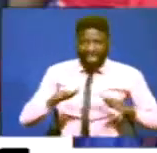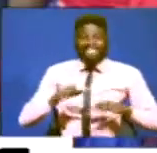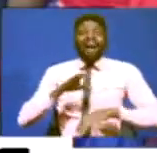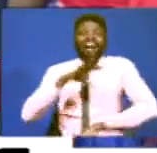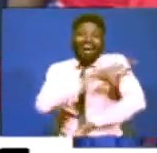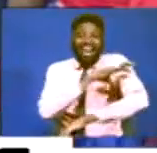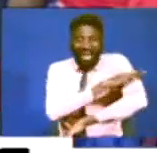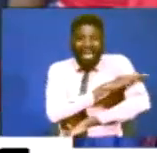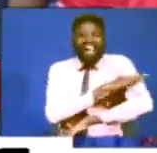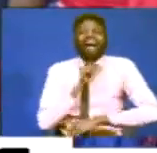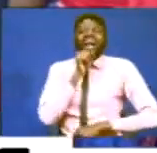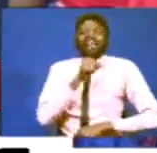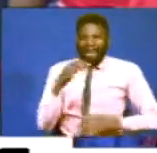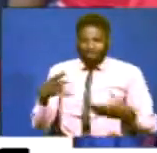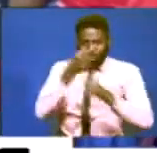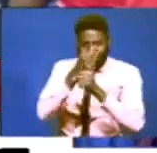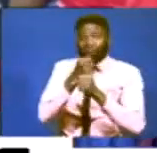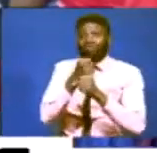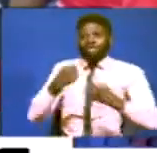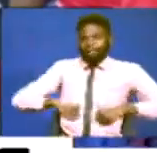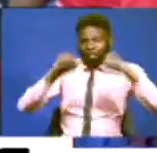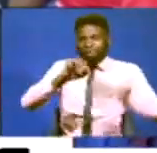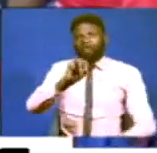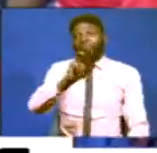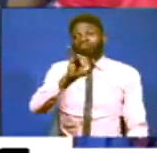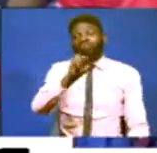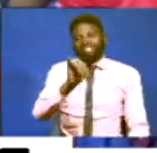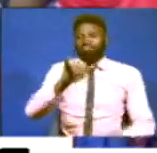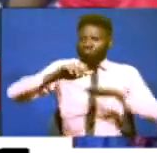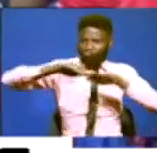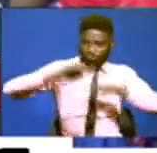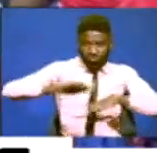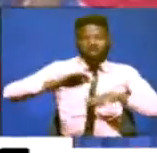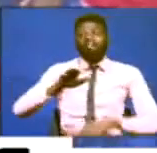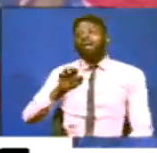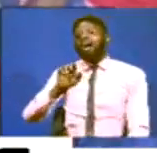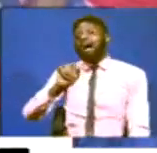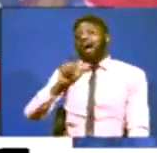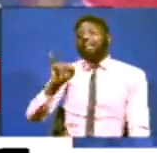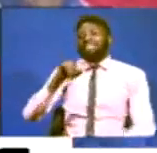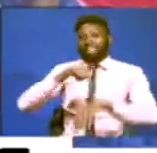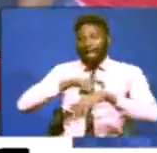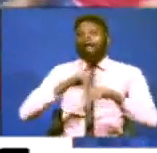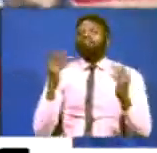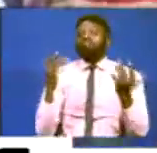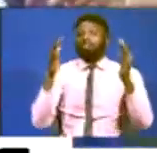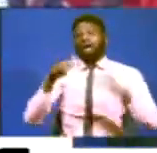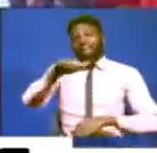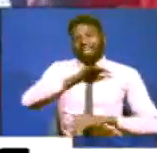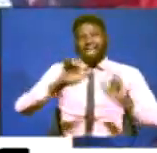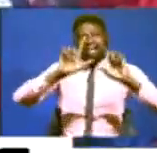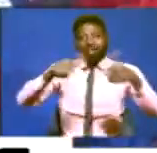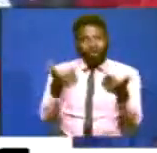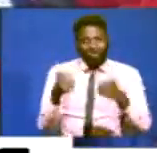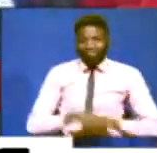Mwalimu installed Kitaka in a ceremony held in Likoni sub-county. The elders also asked Kitaka to pursue